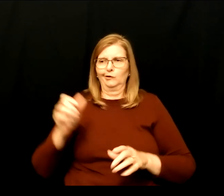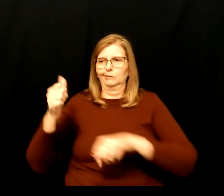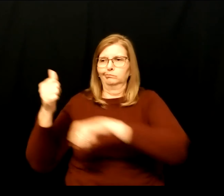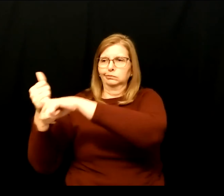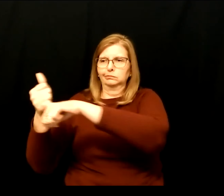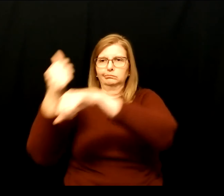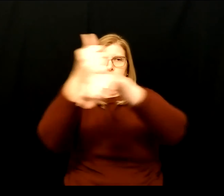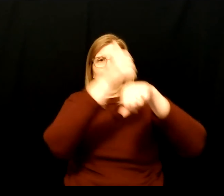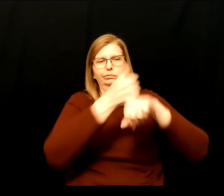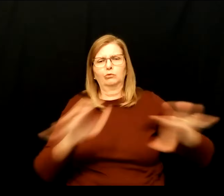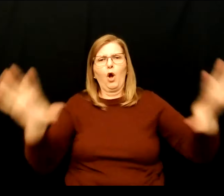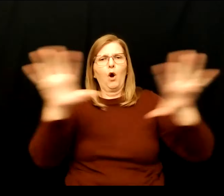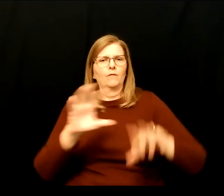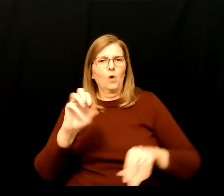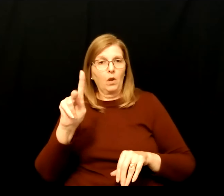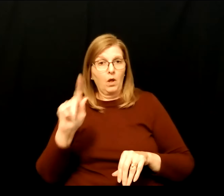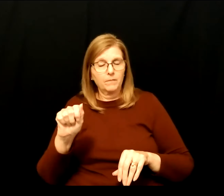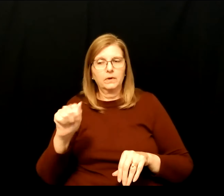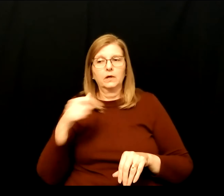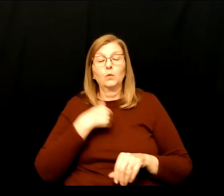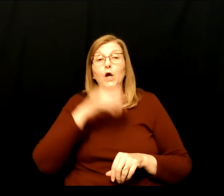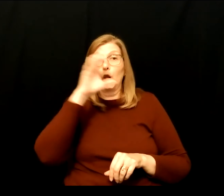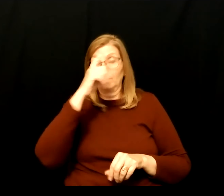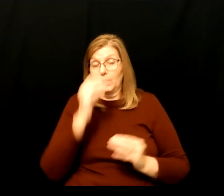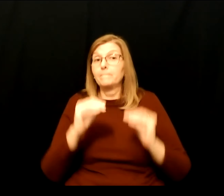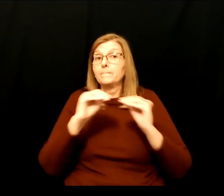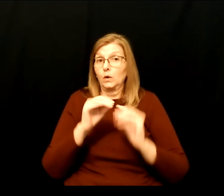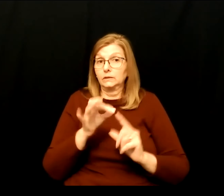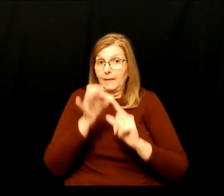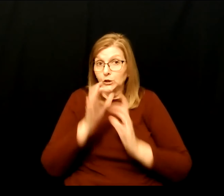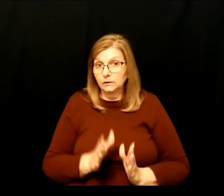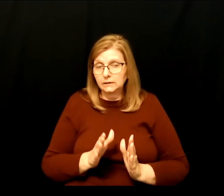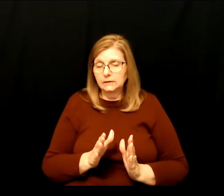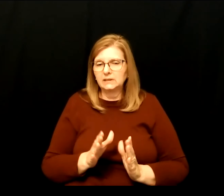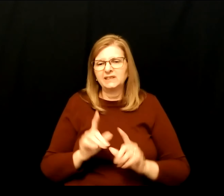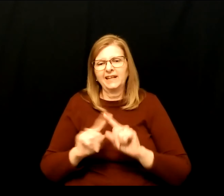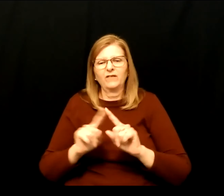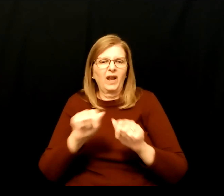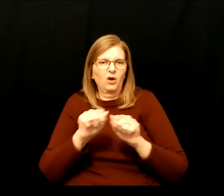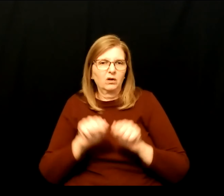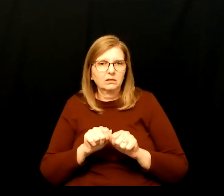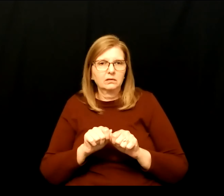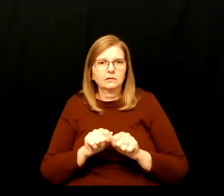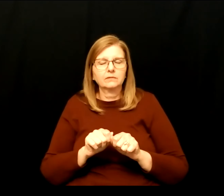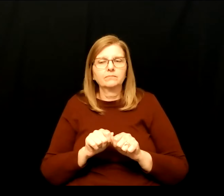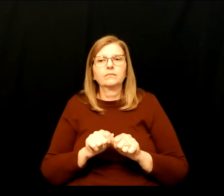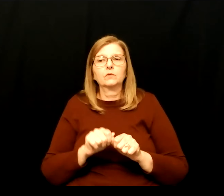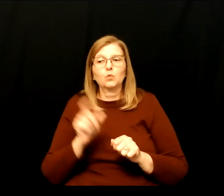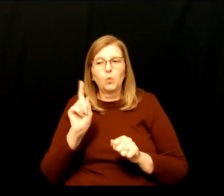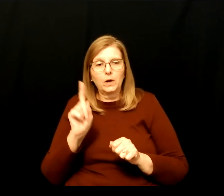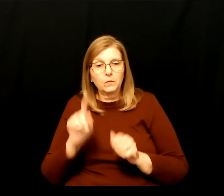state of Oklahoma. We are looking for other Pre-ETS specialists in different areas where we are finding a